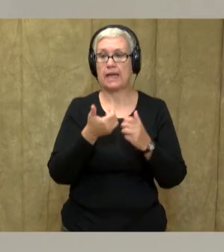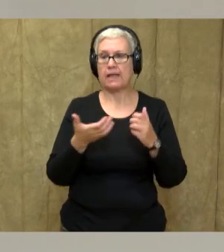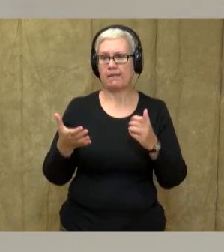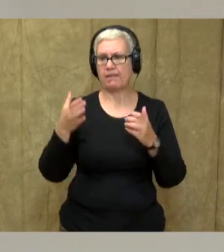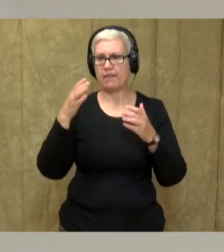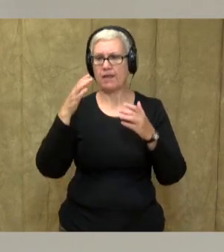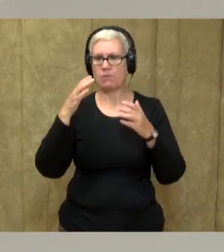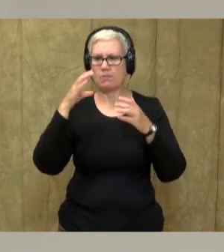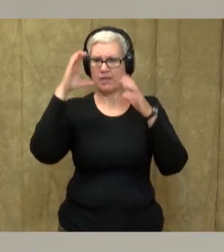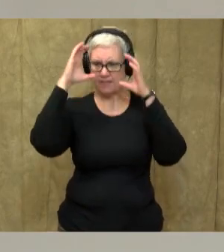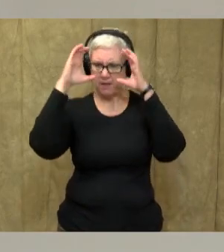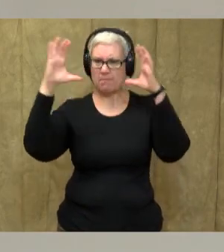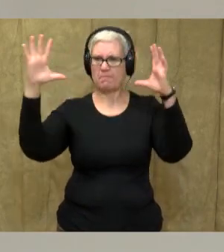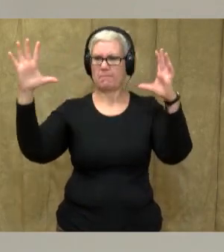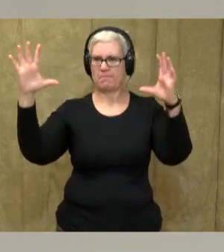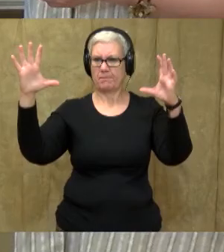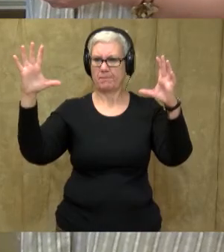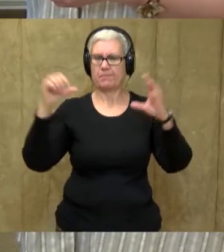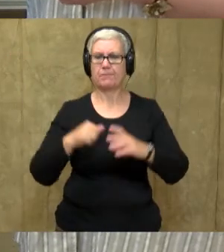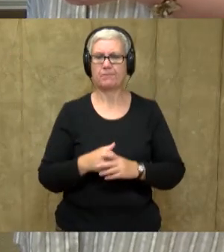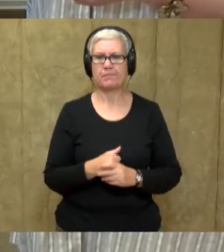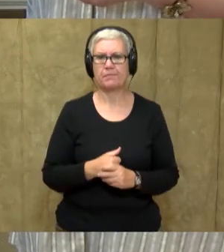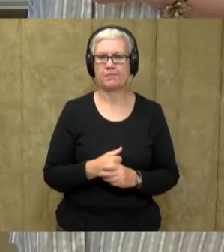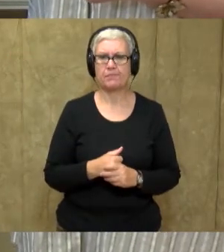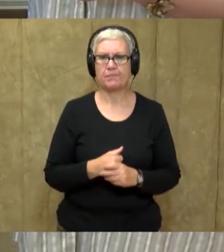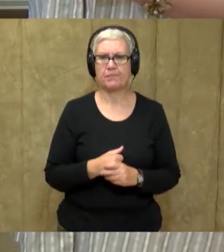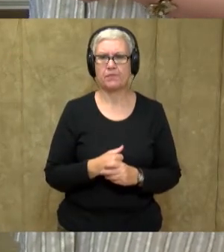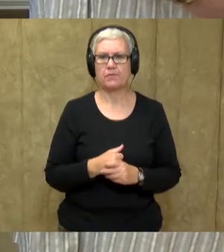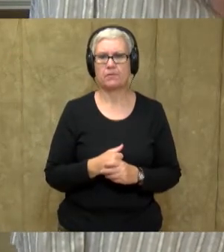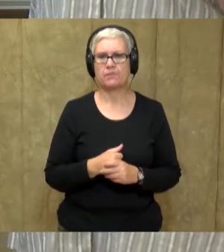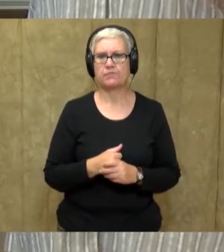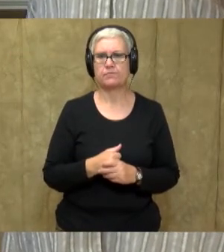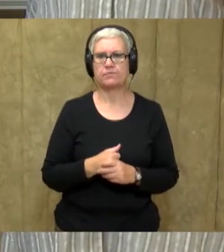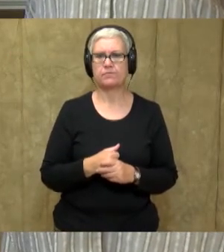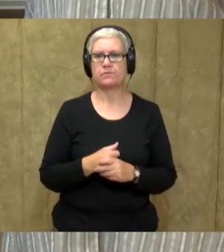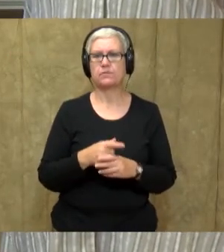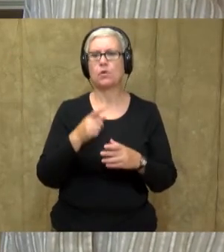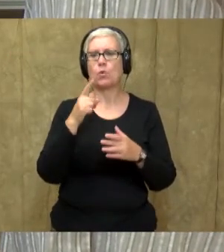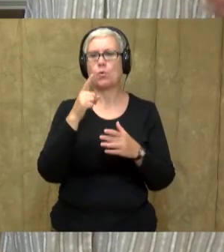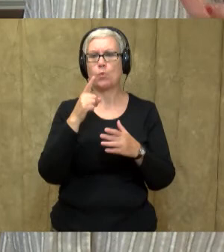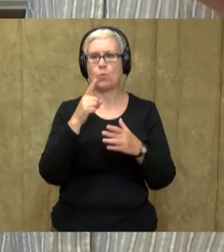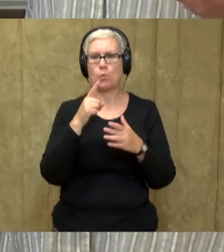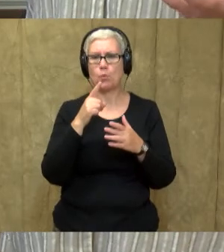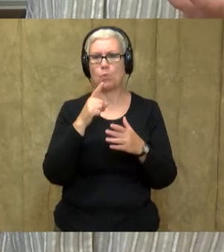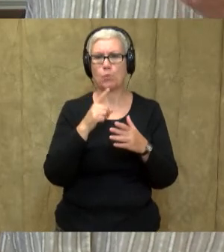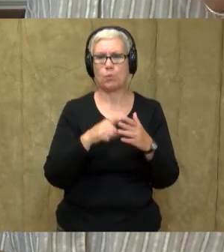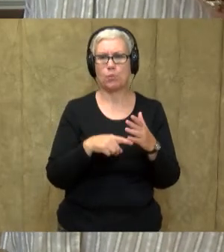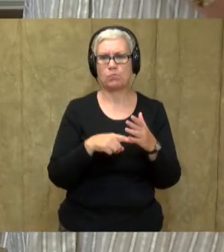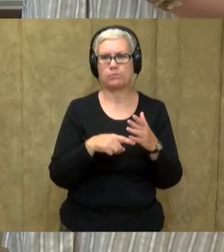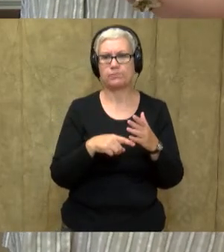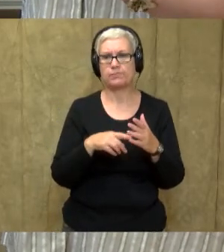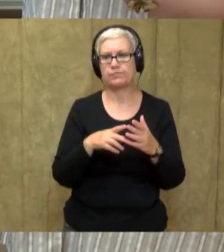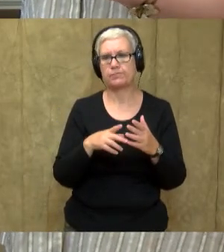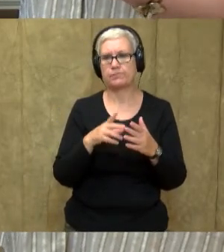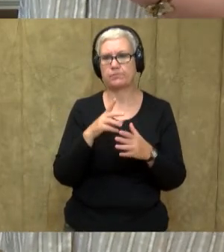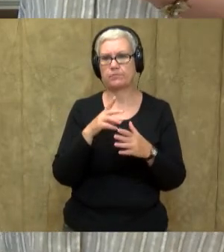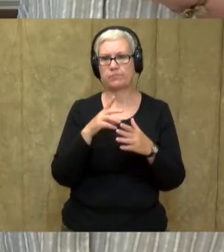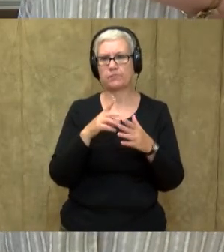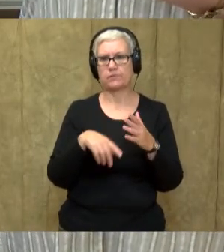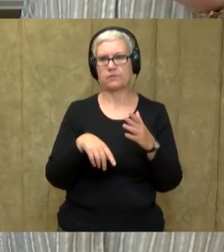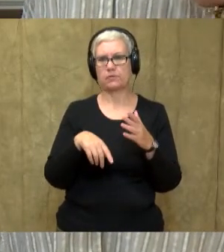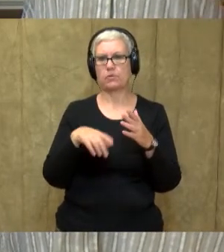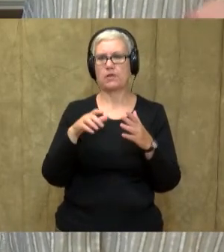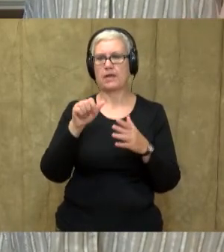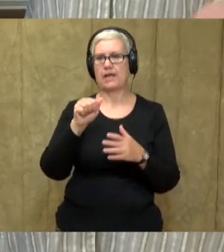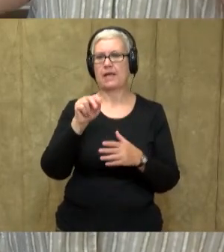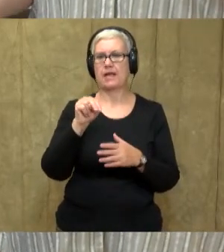about the comparisons that he's using, and then what points are juxtaposed. That's just a big word to show it that we have some